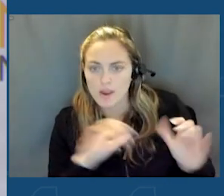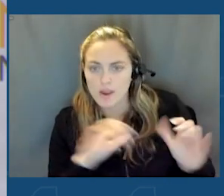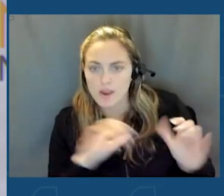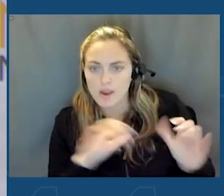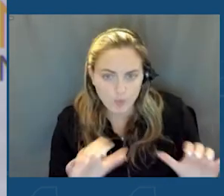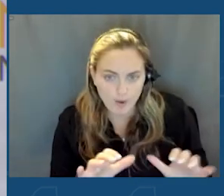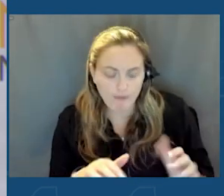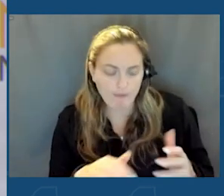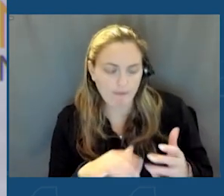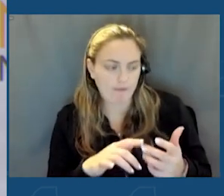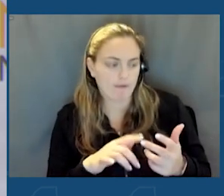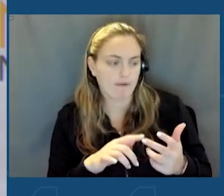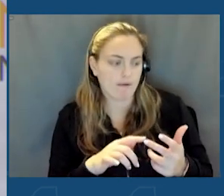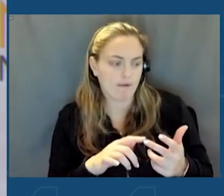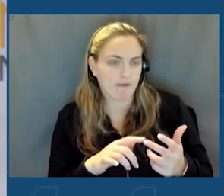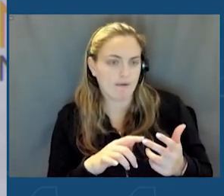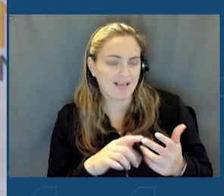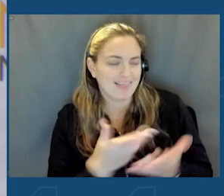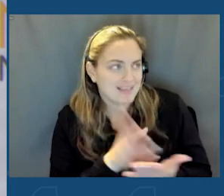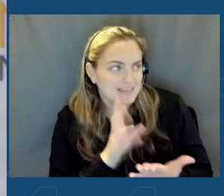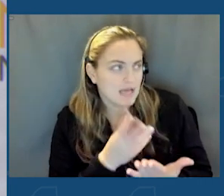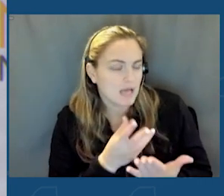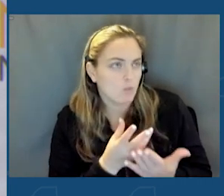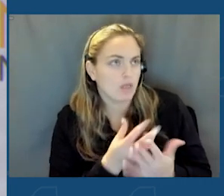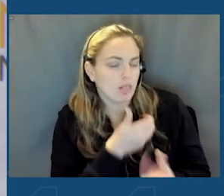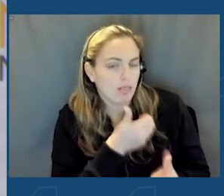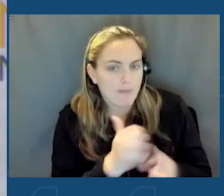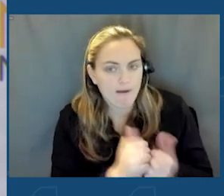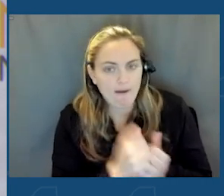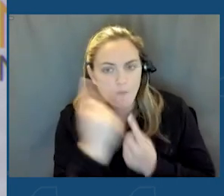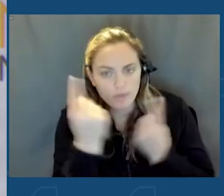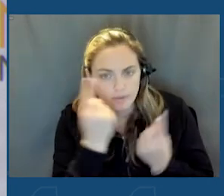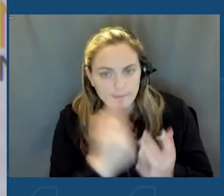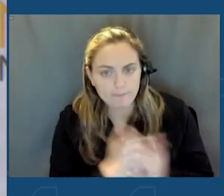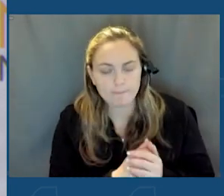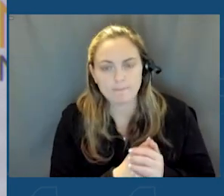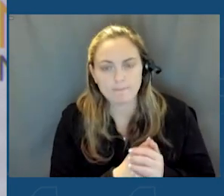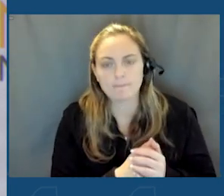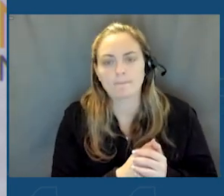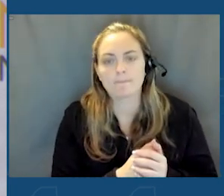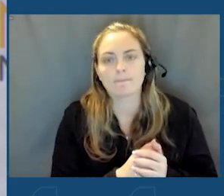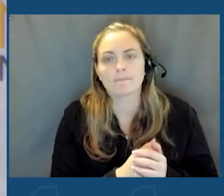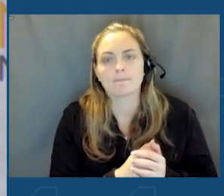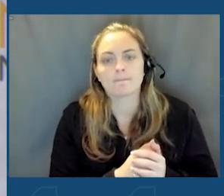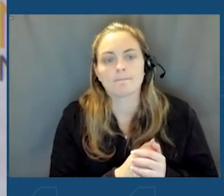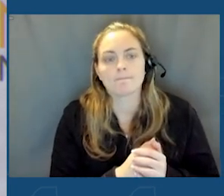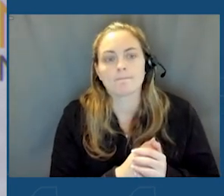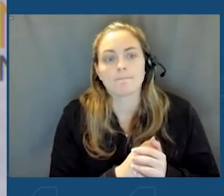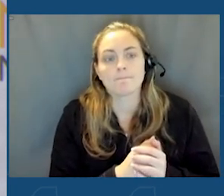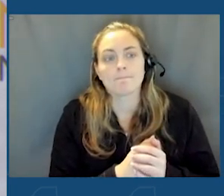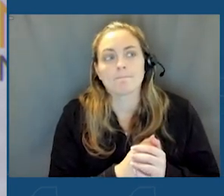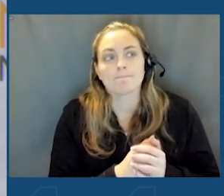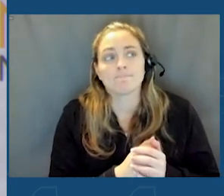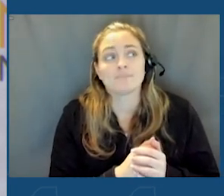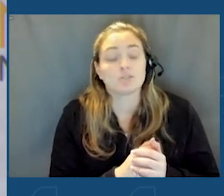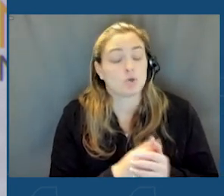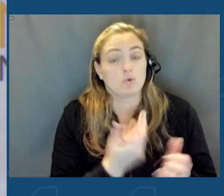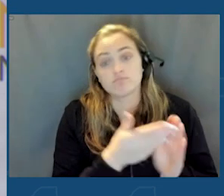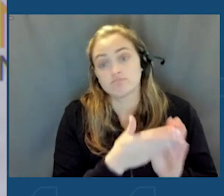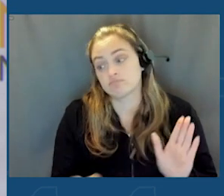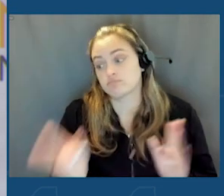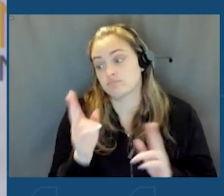and the things that inform how we think. So, almost universally, unfortunately,